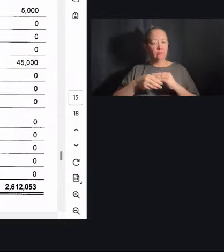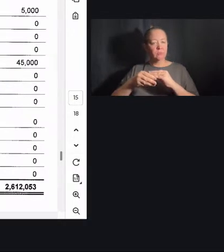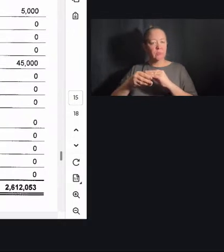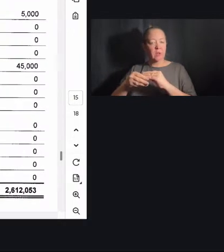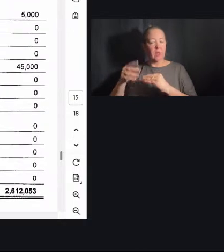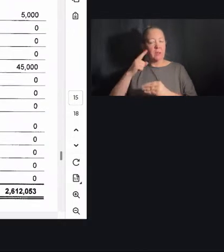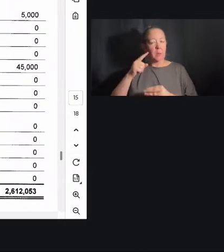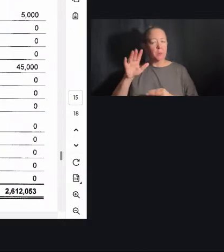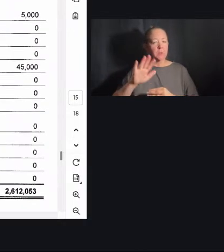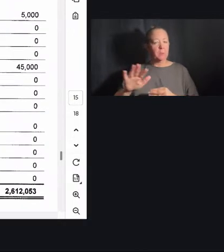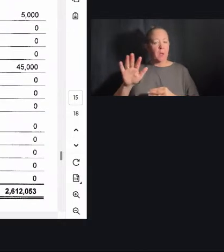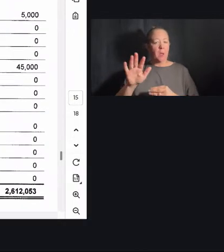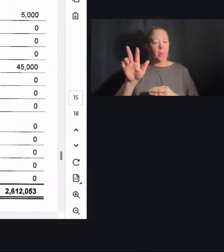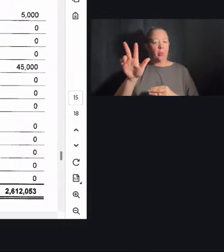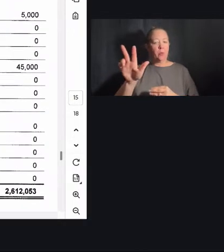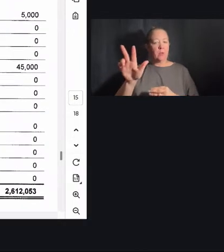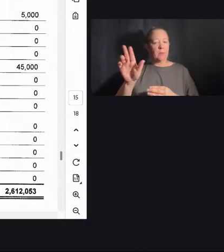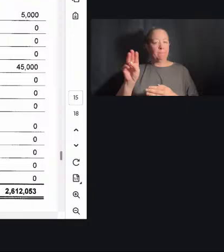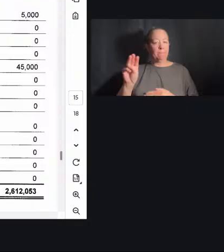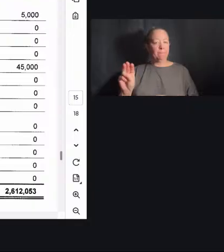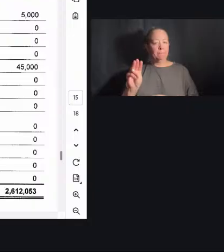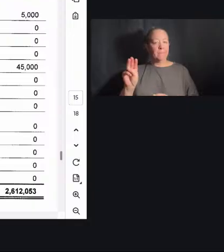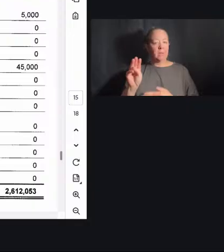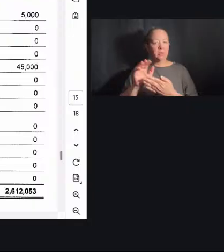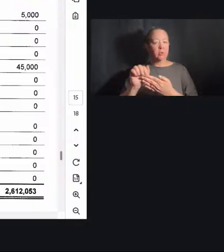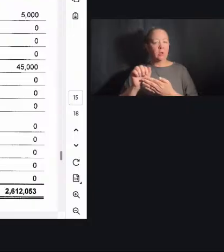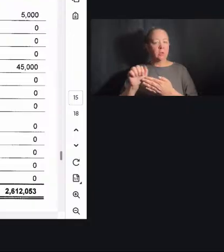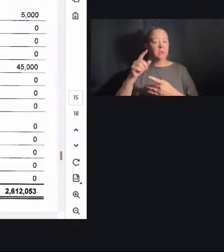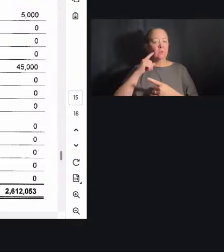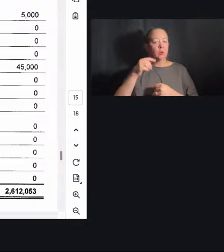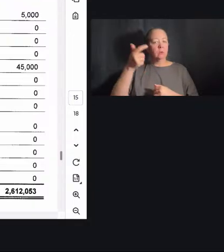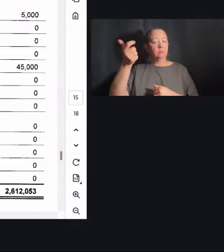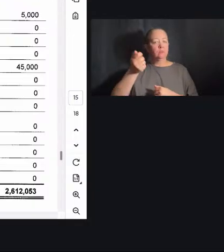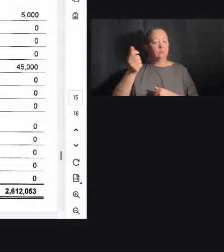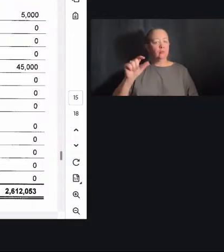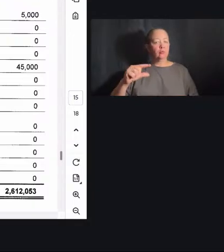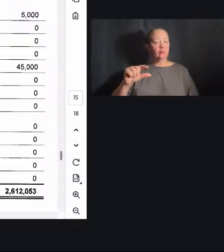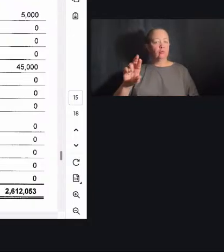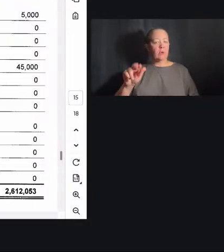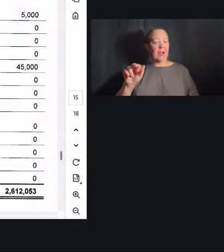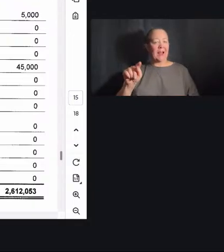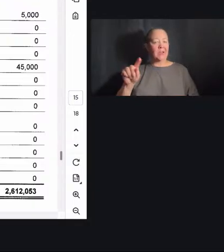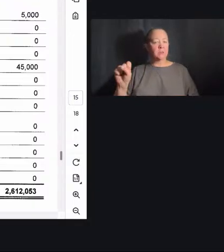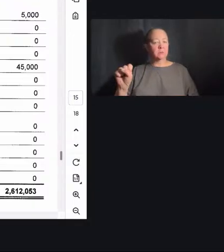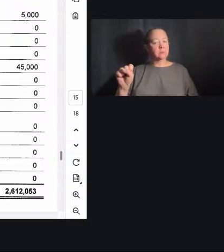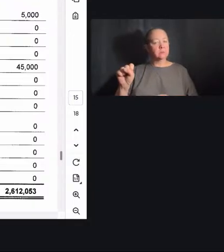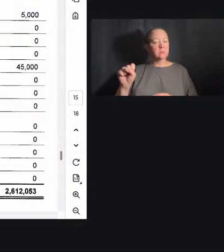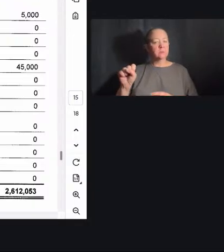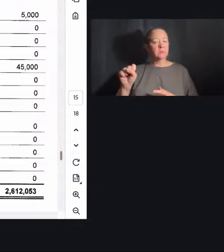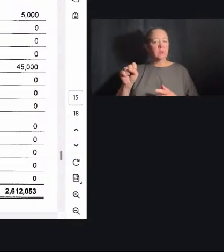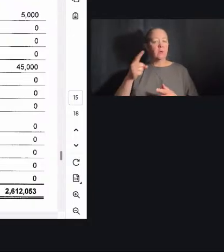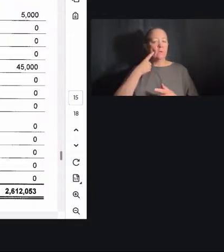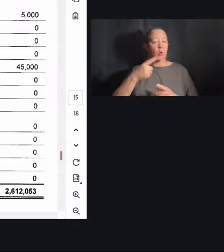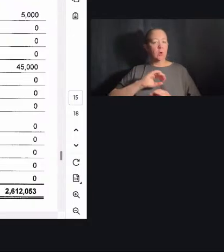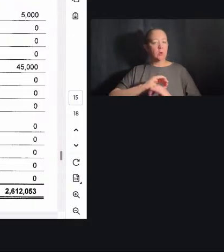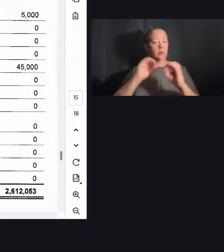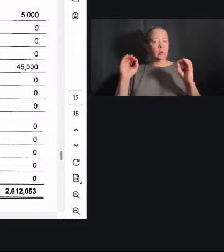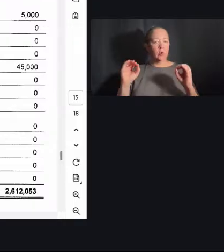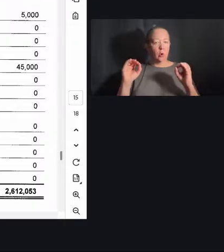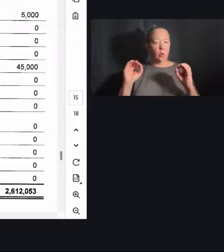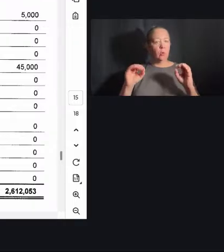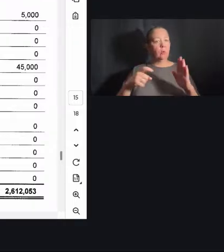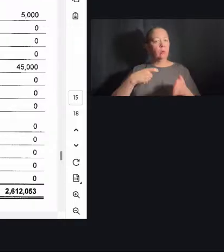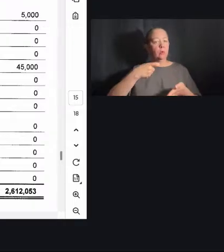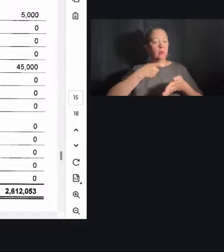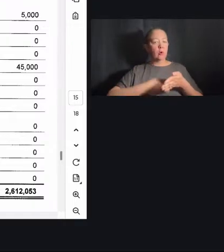million or over $3 million of grants, earmarks, different things to the town at no cost to the,